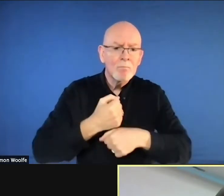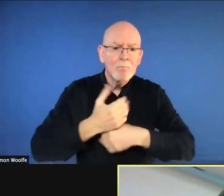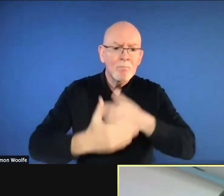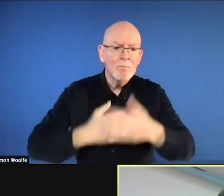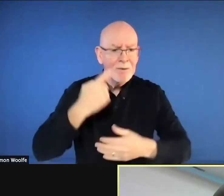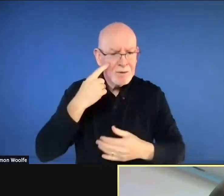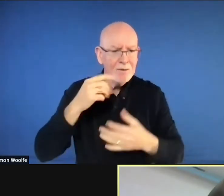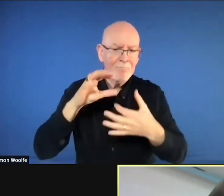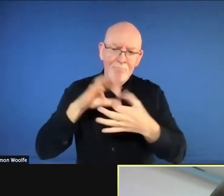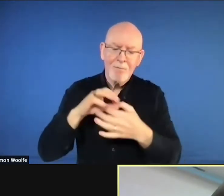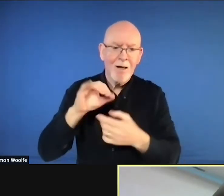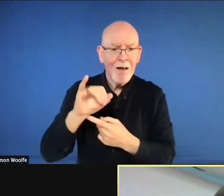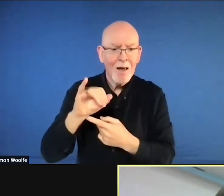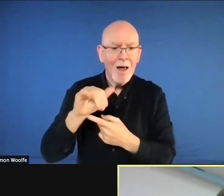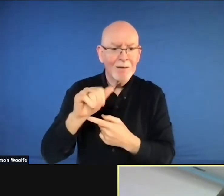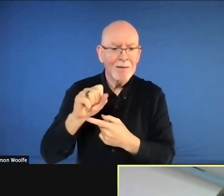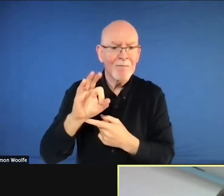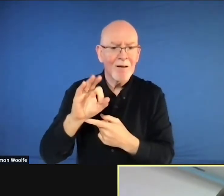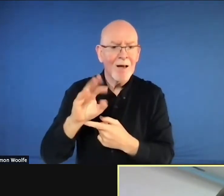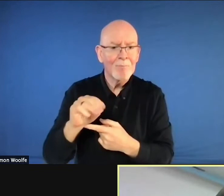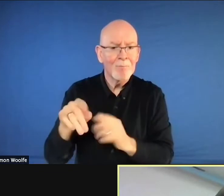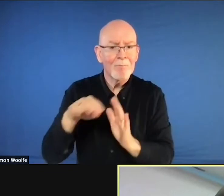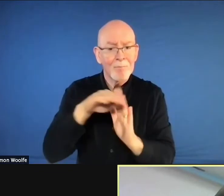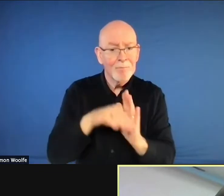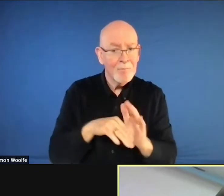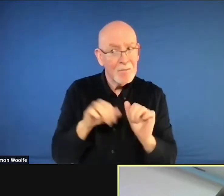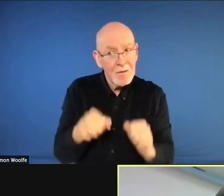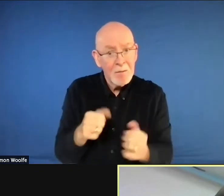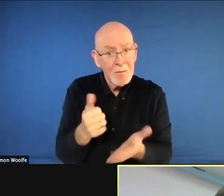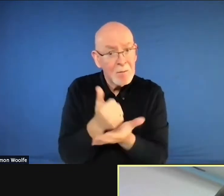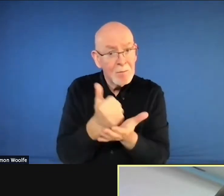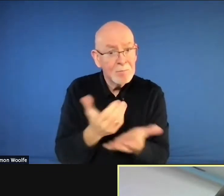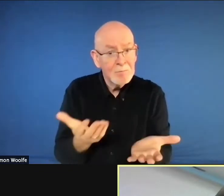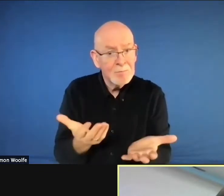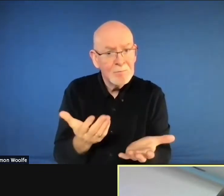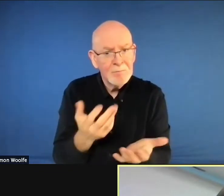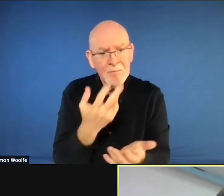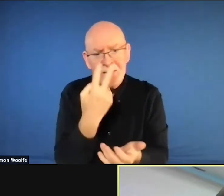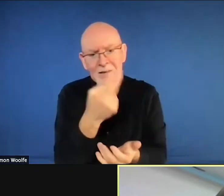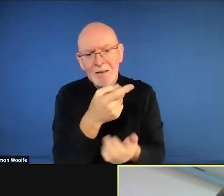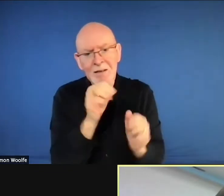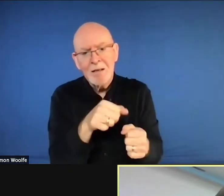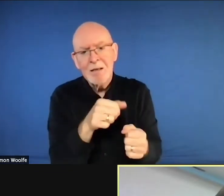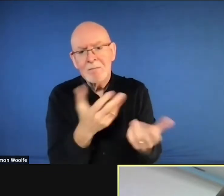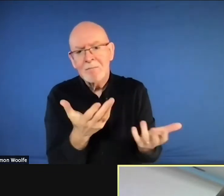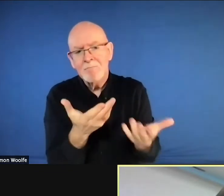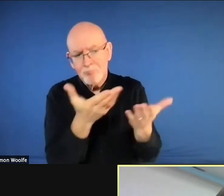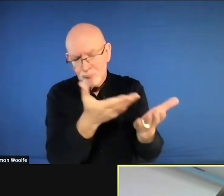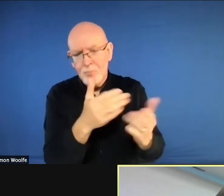Thank you. I think one important point, which is a